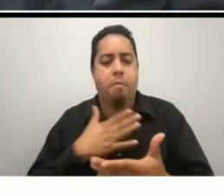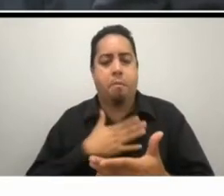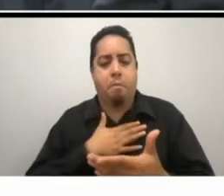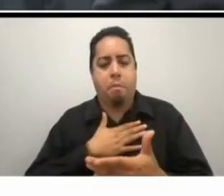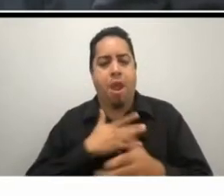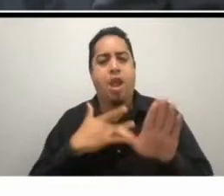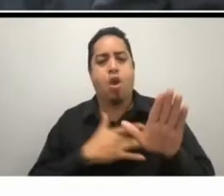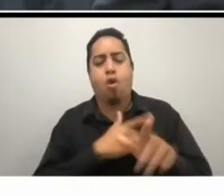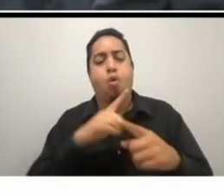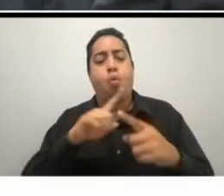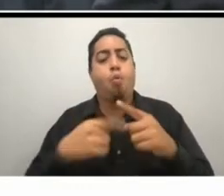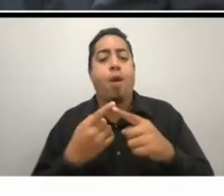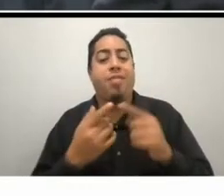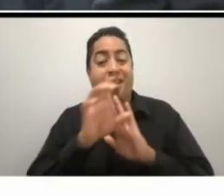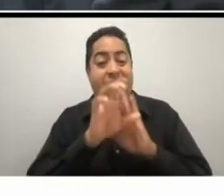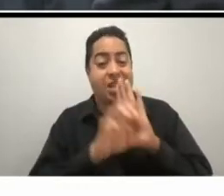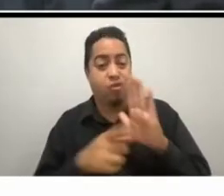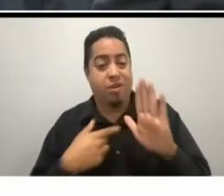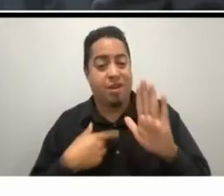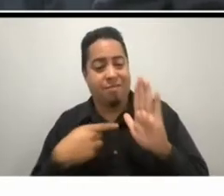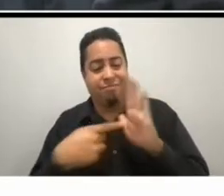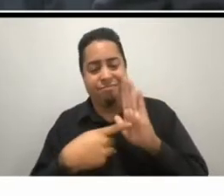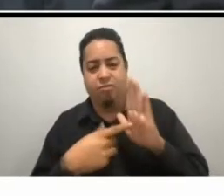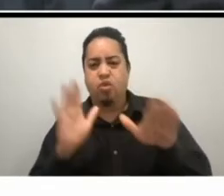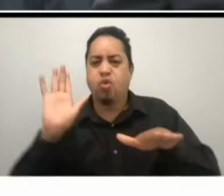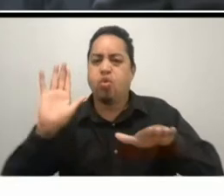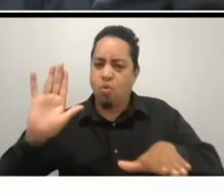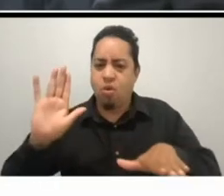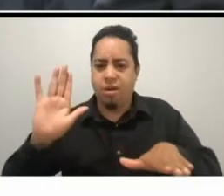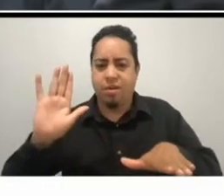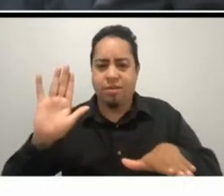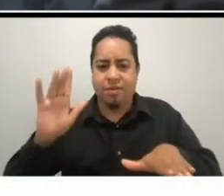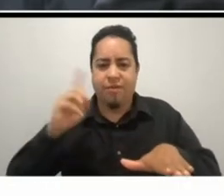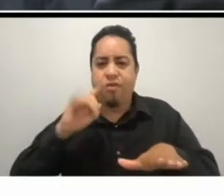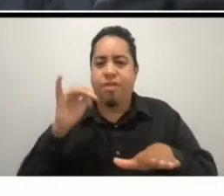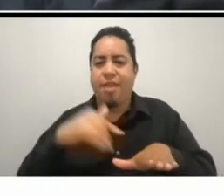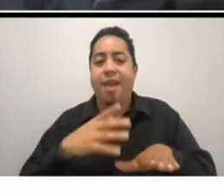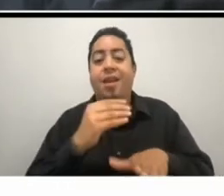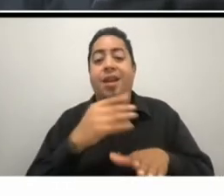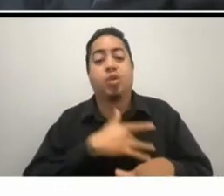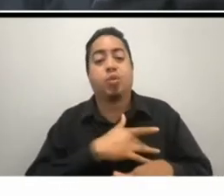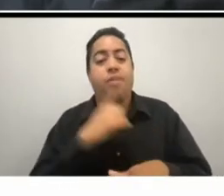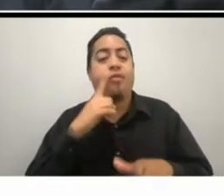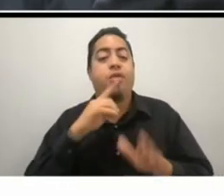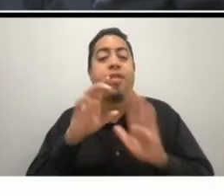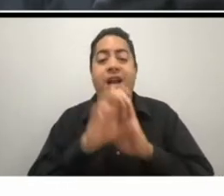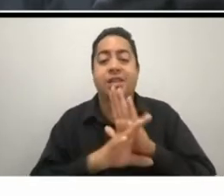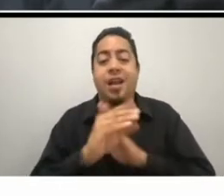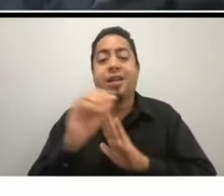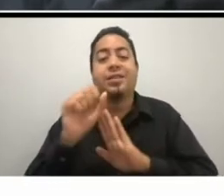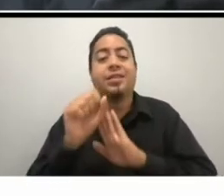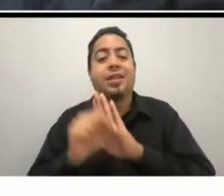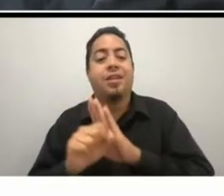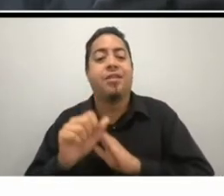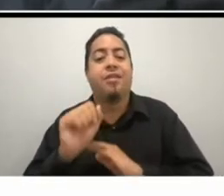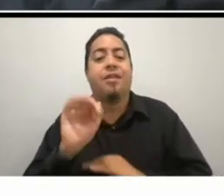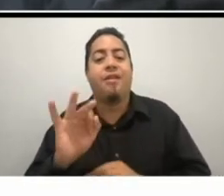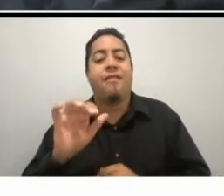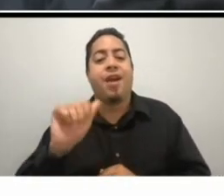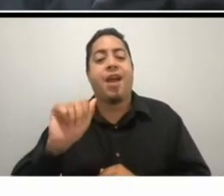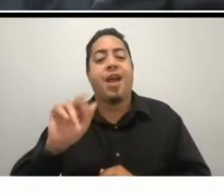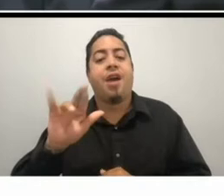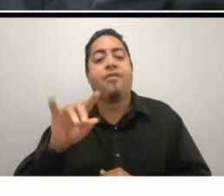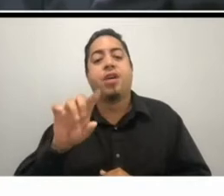to uphold it, and I also swore to the Constitution and the laws of the state of Arizona, and this